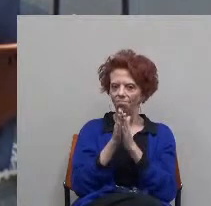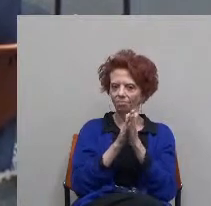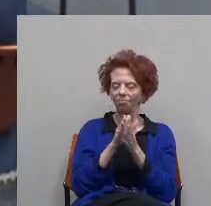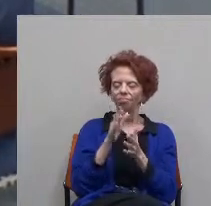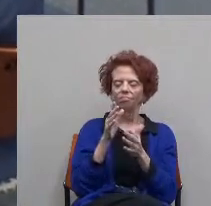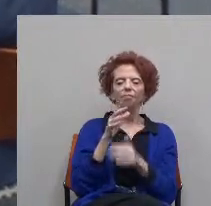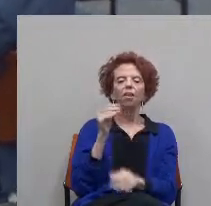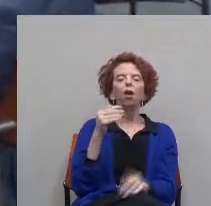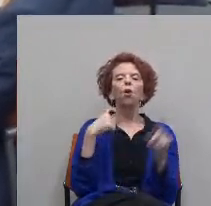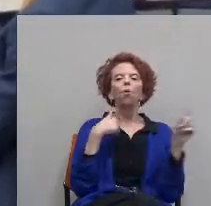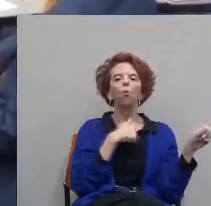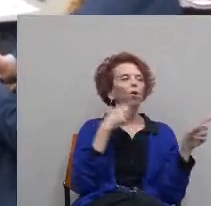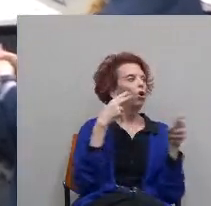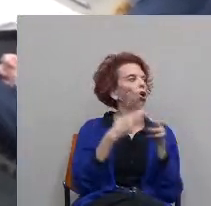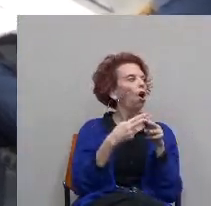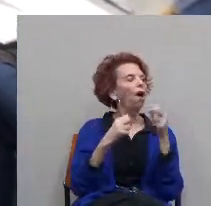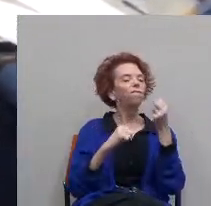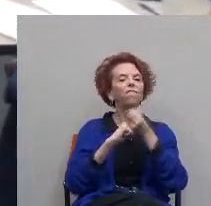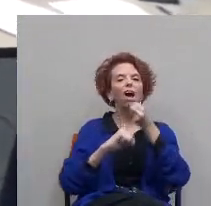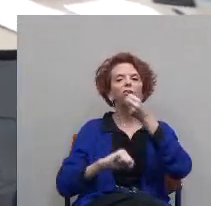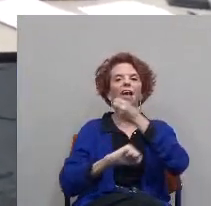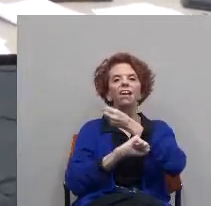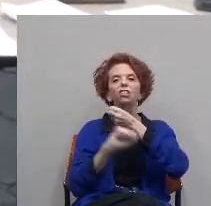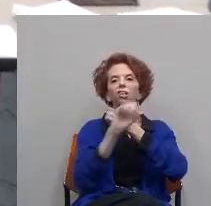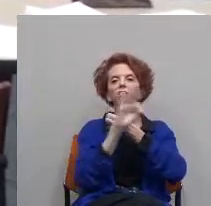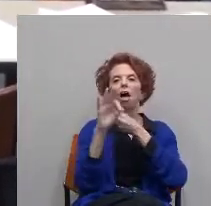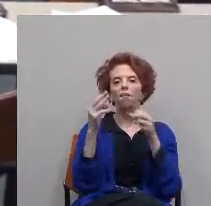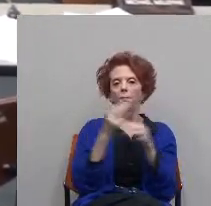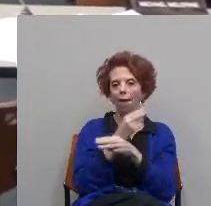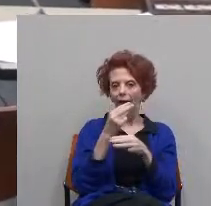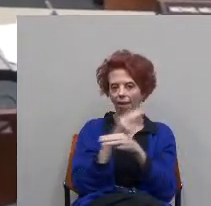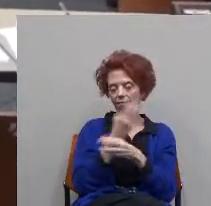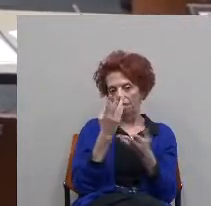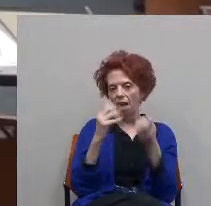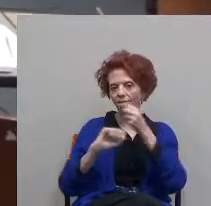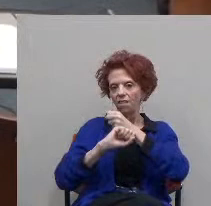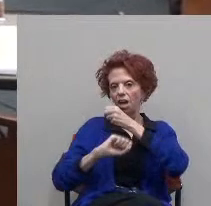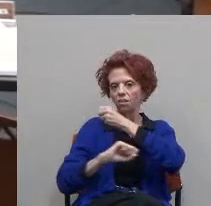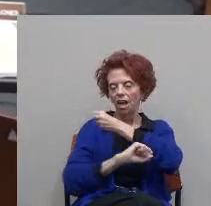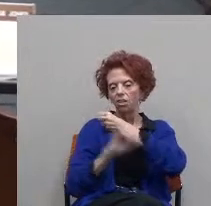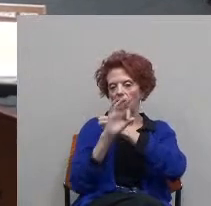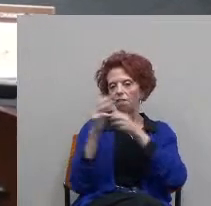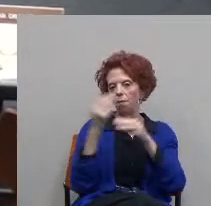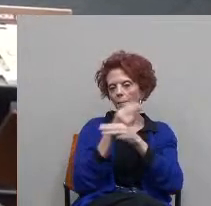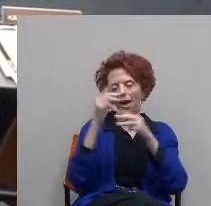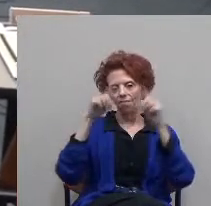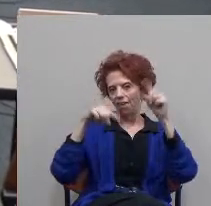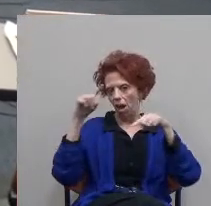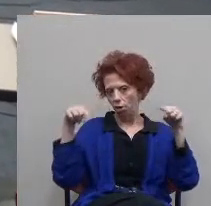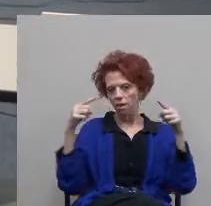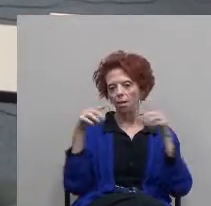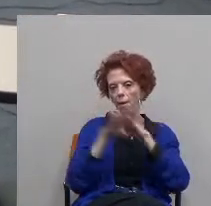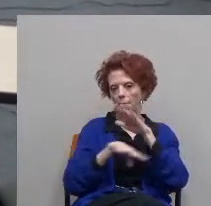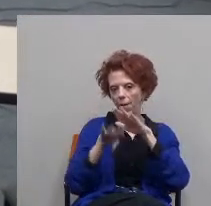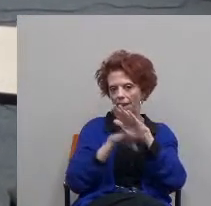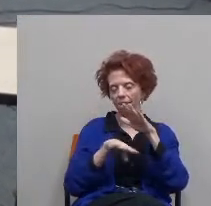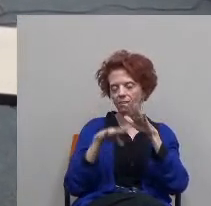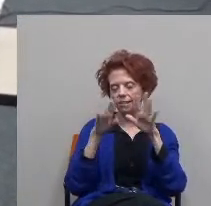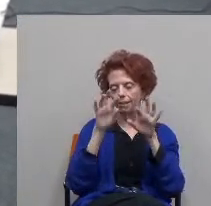So we're calling this Foundations of Math. So that's, Foundations of Math varies. We're talking about